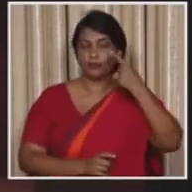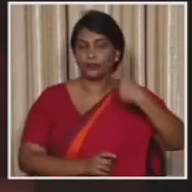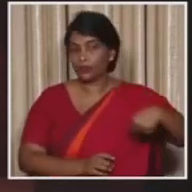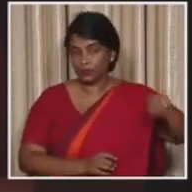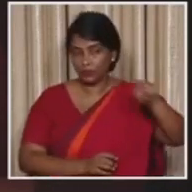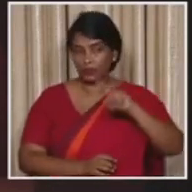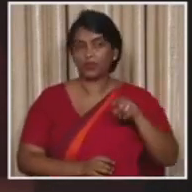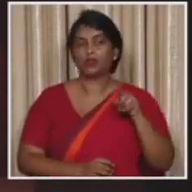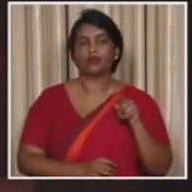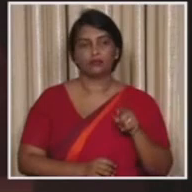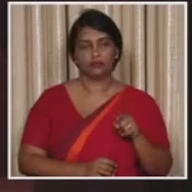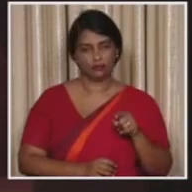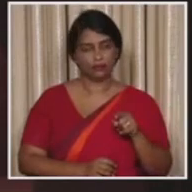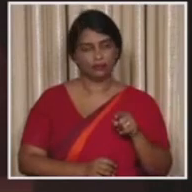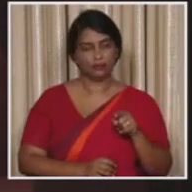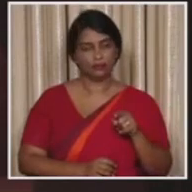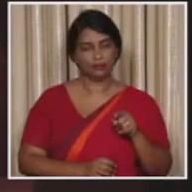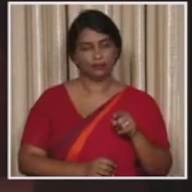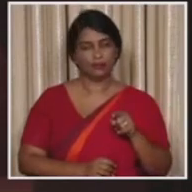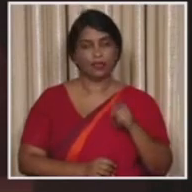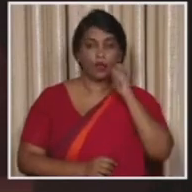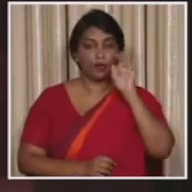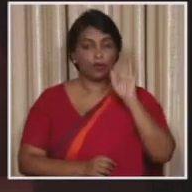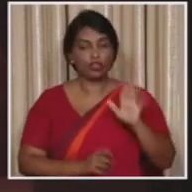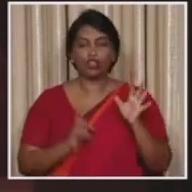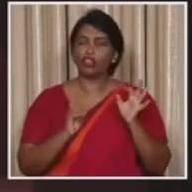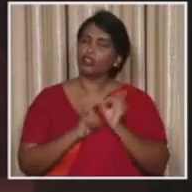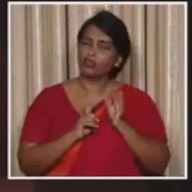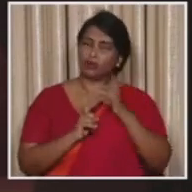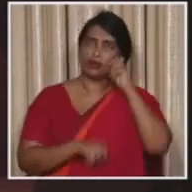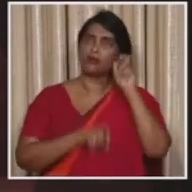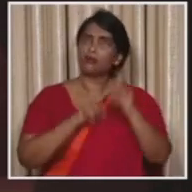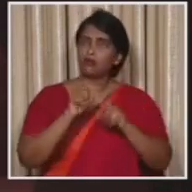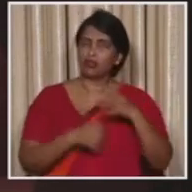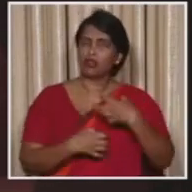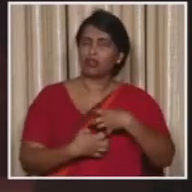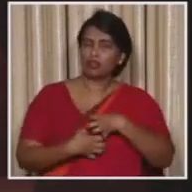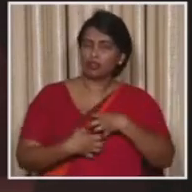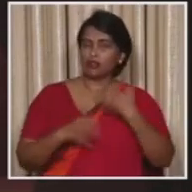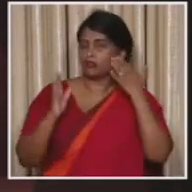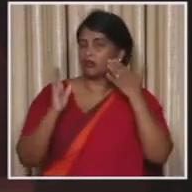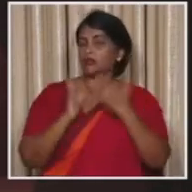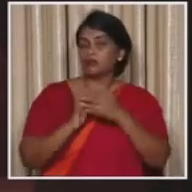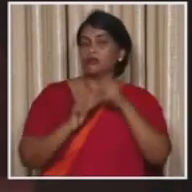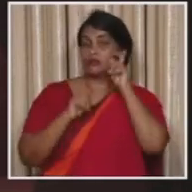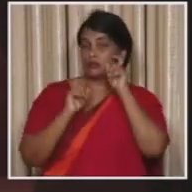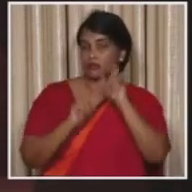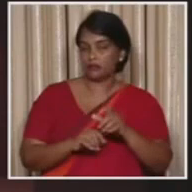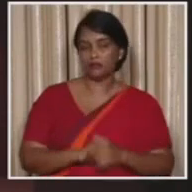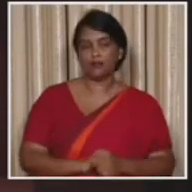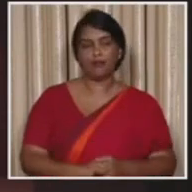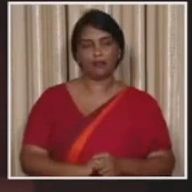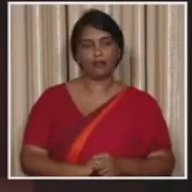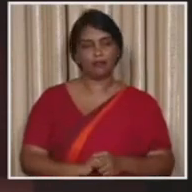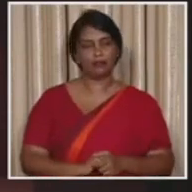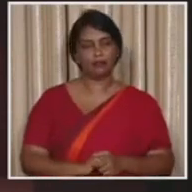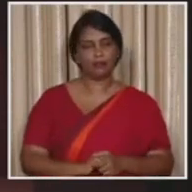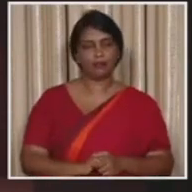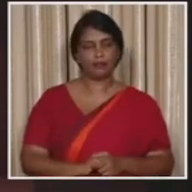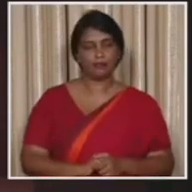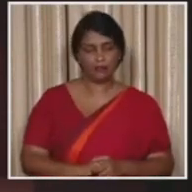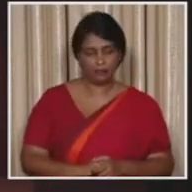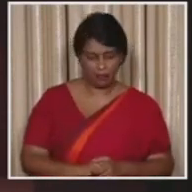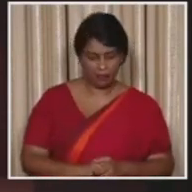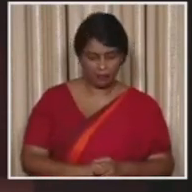less well-off in society. So we look at justice and fairness in terms of redistribution of income and